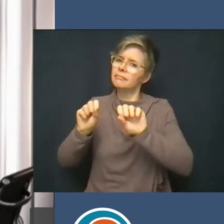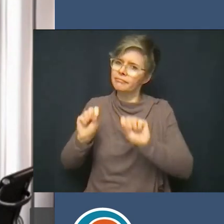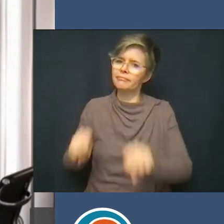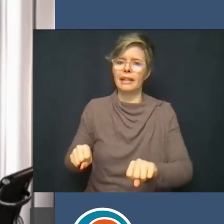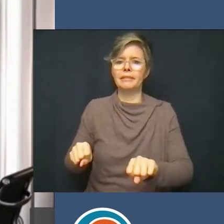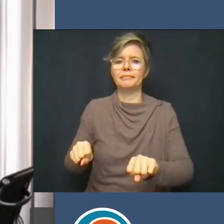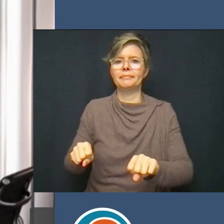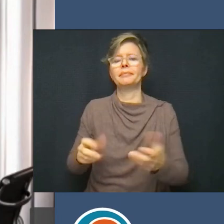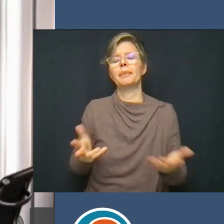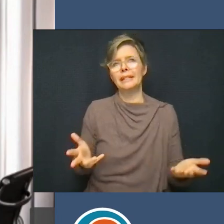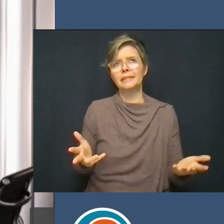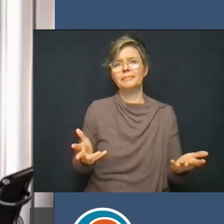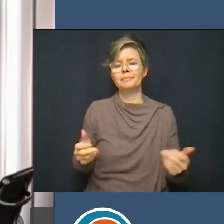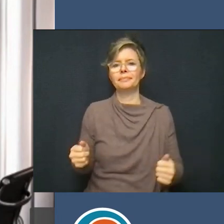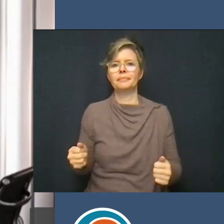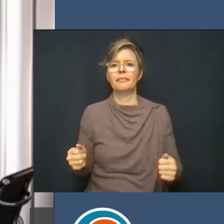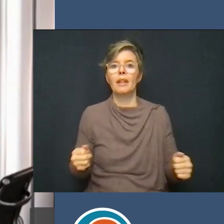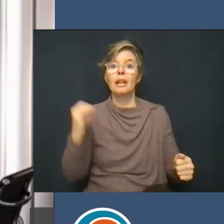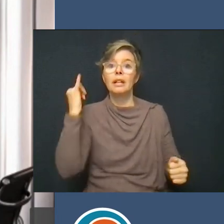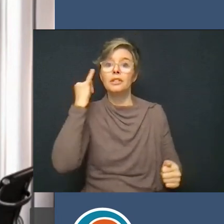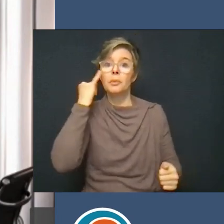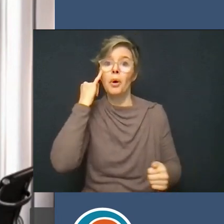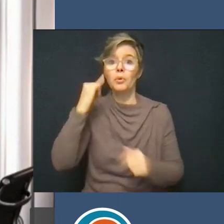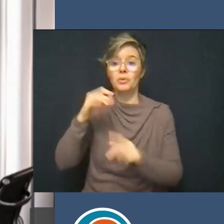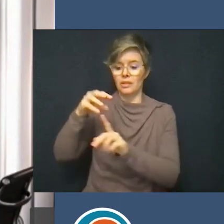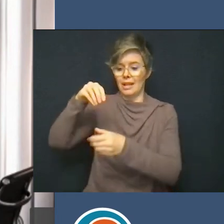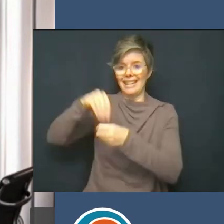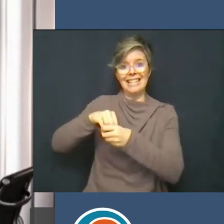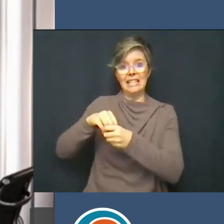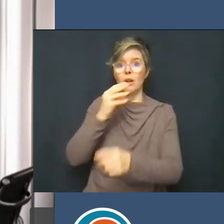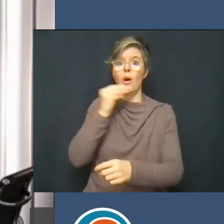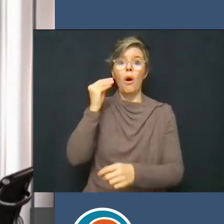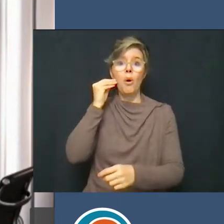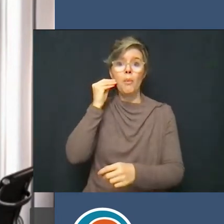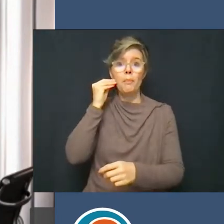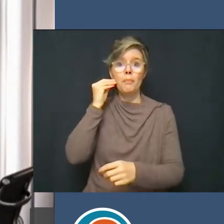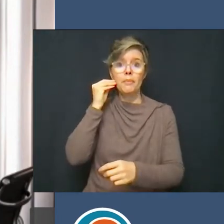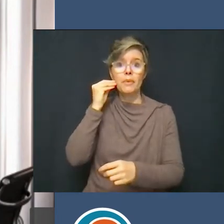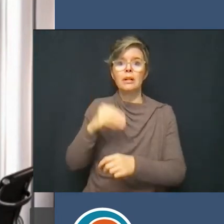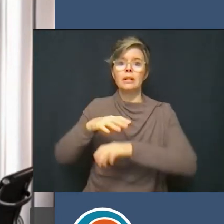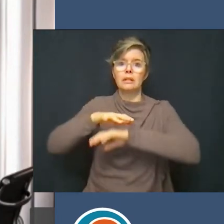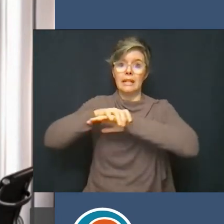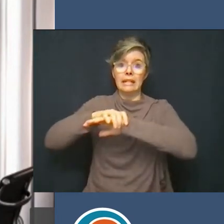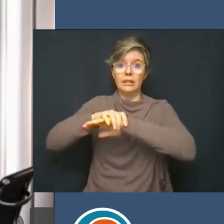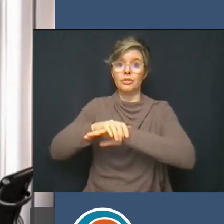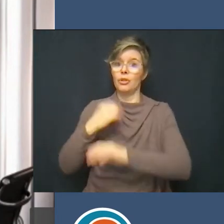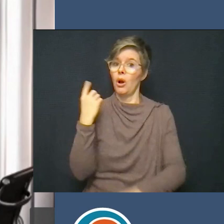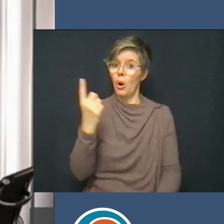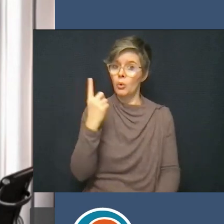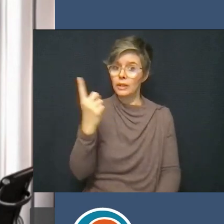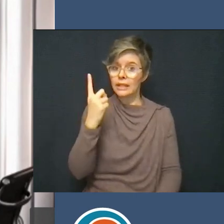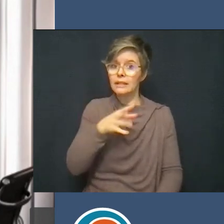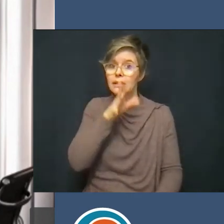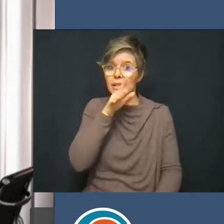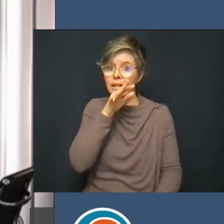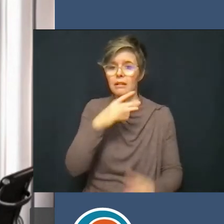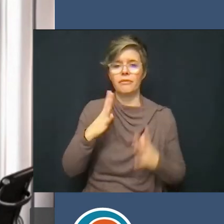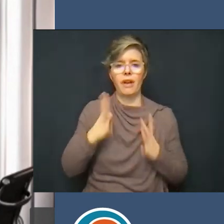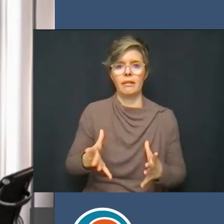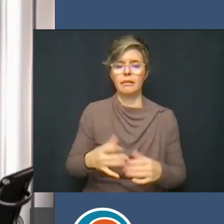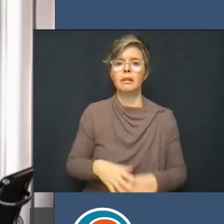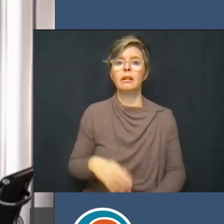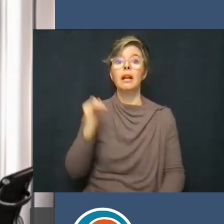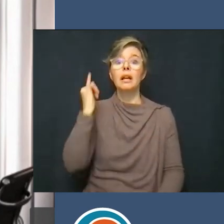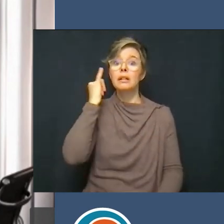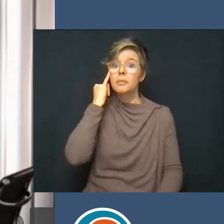at home they tend to speak only in English, sure. But if at home they tend to speak